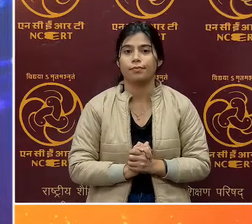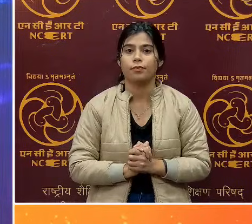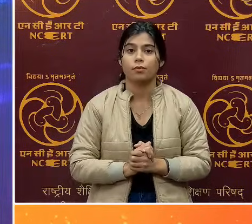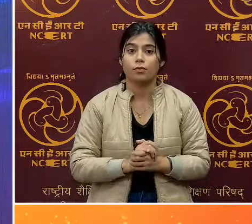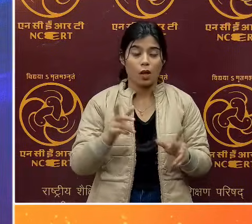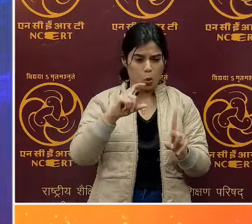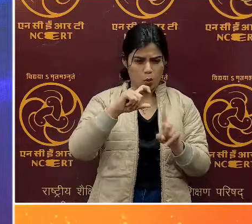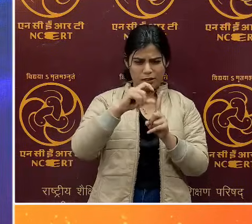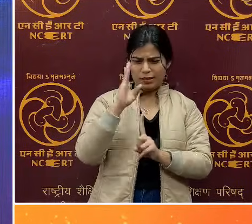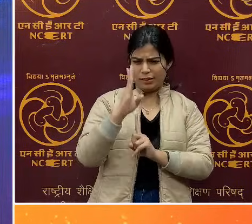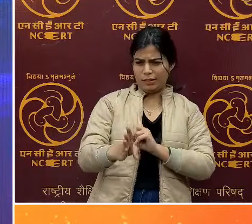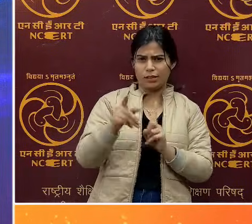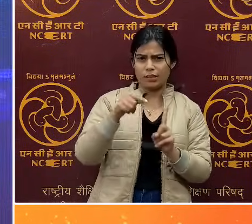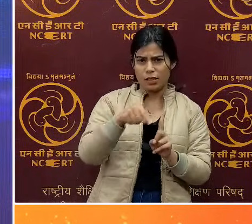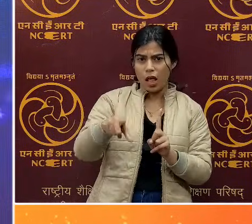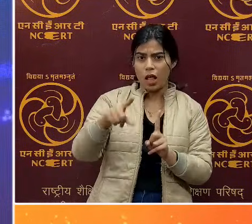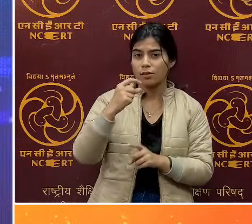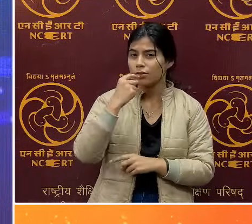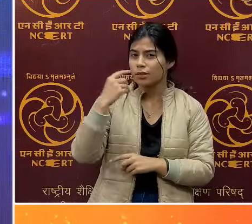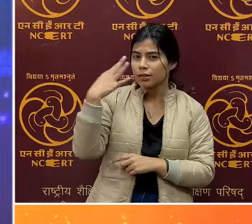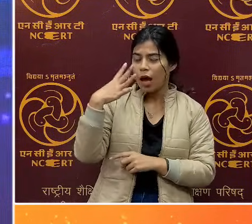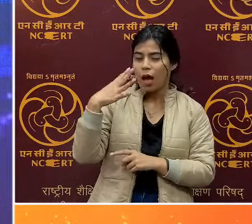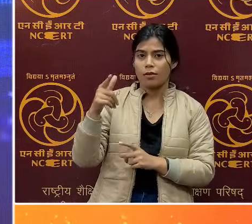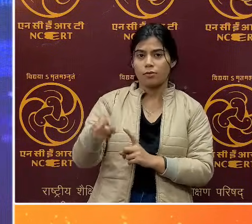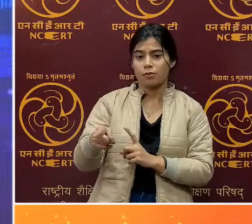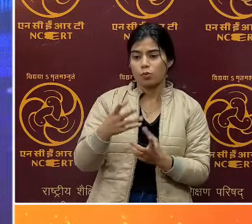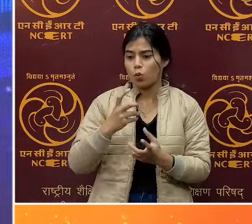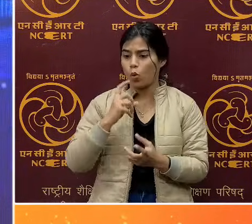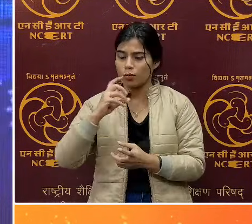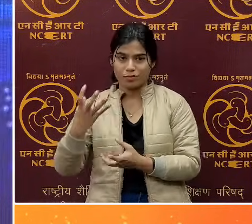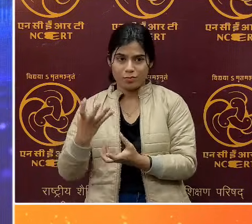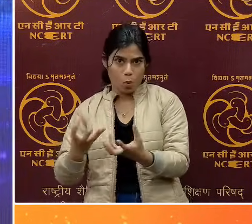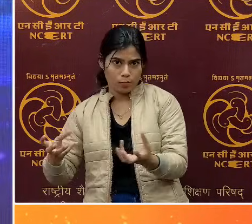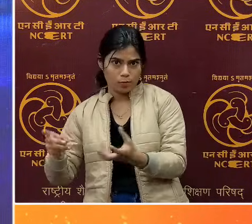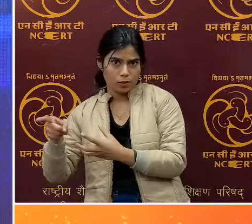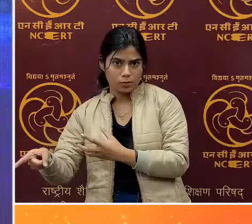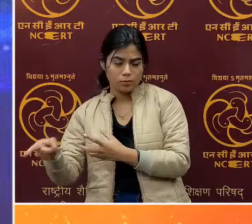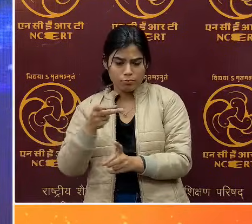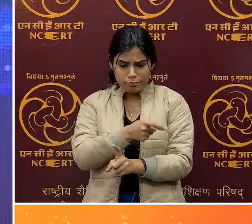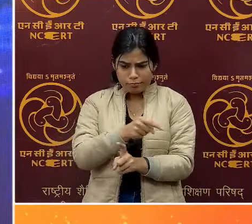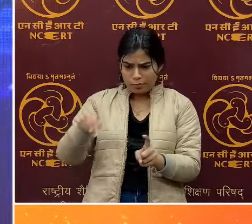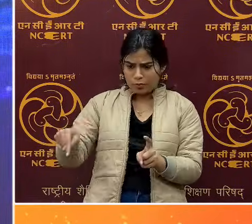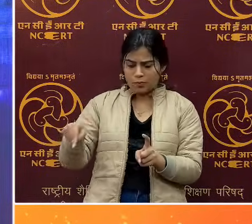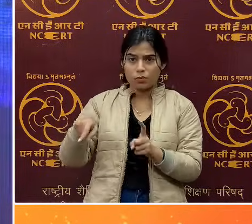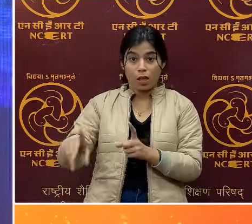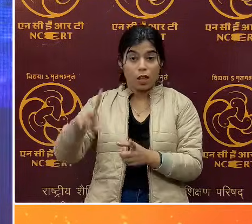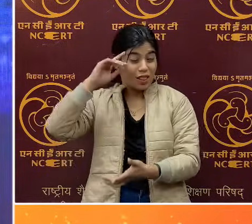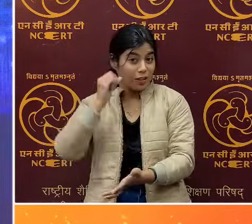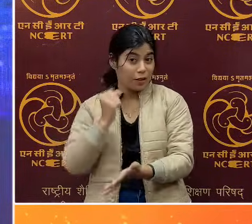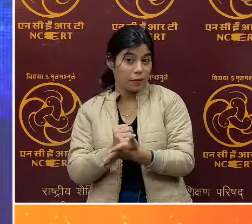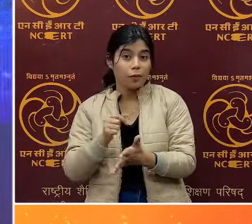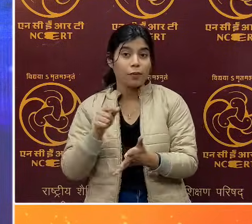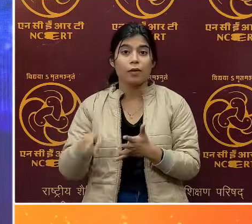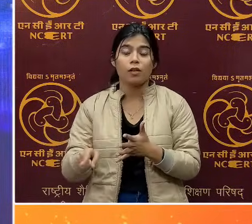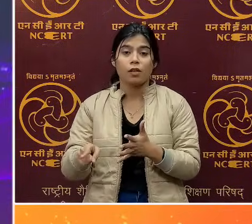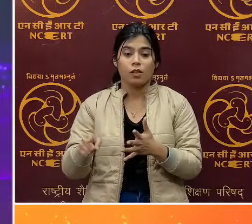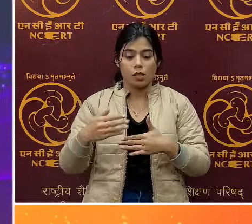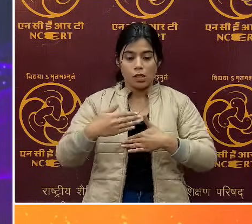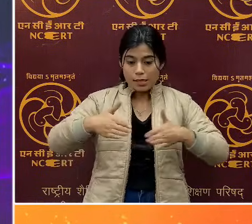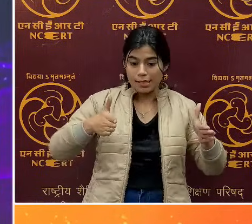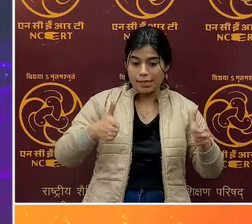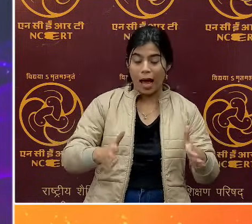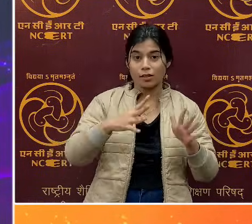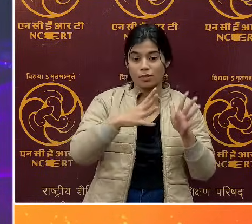distance between the light source and the object. Okay. It decides the size of the